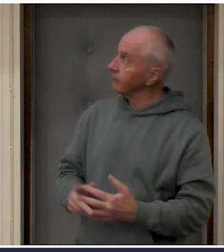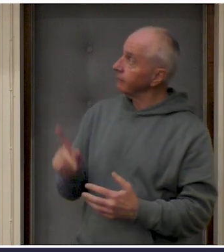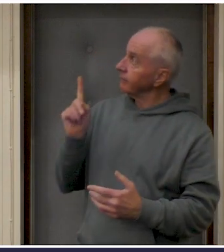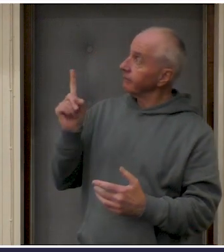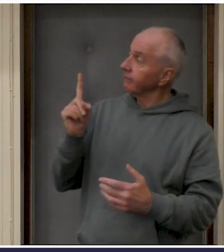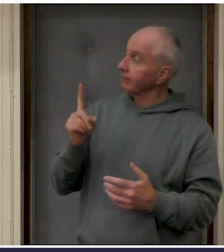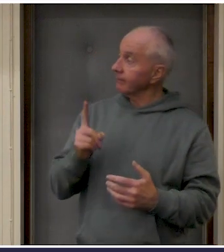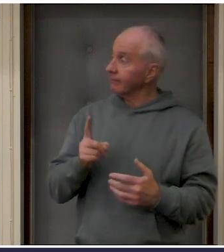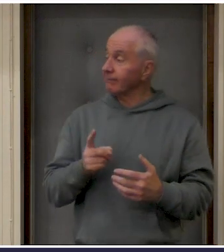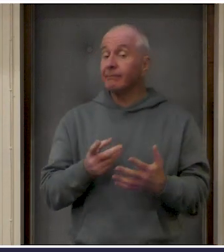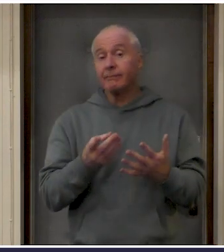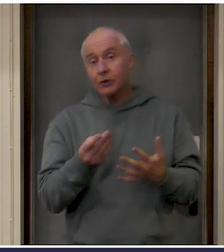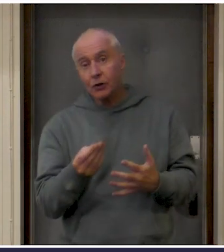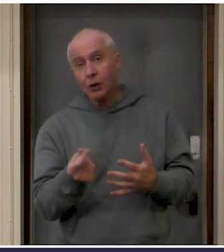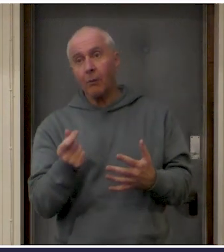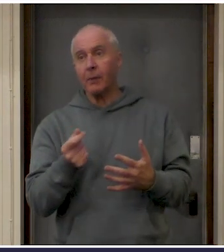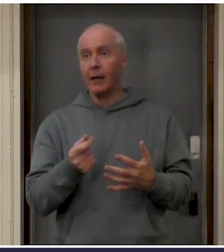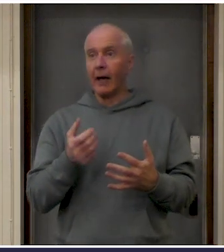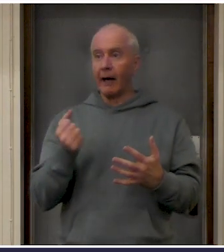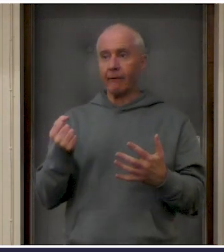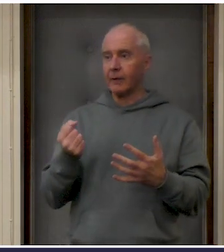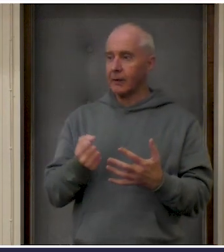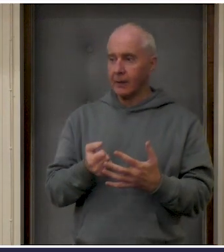them have more money than they should.